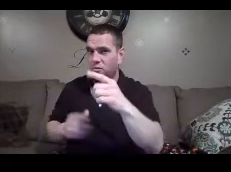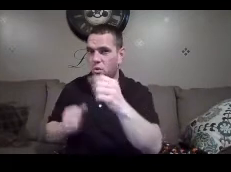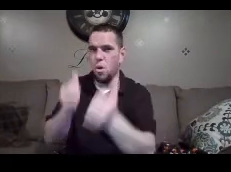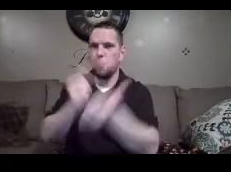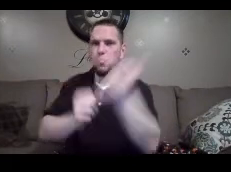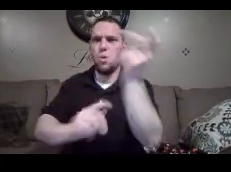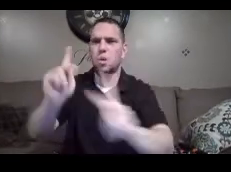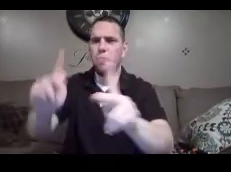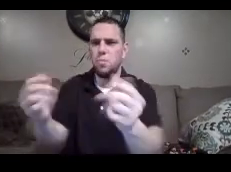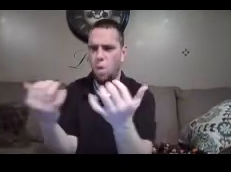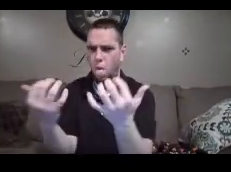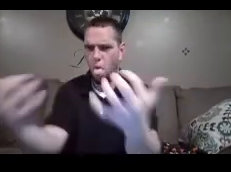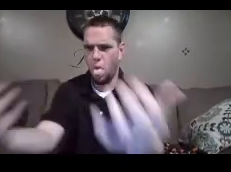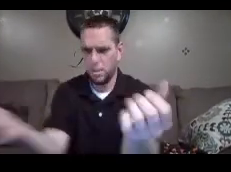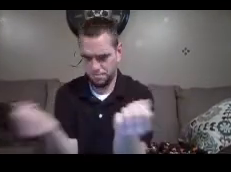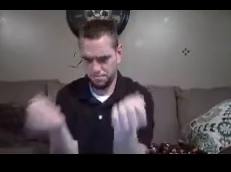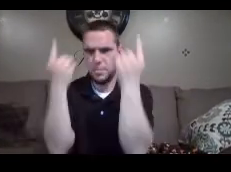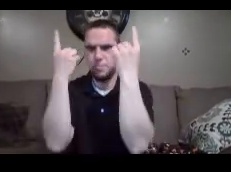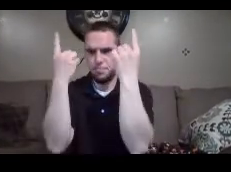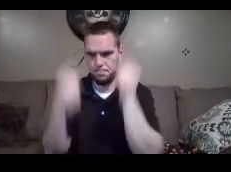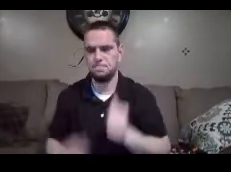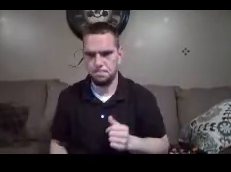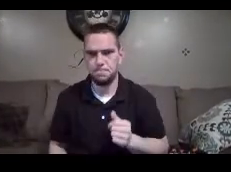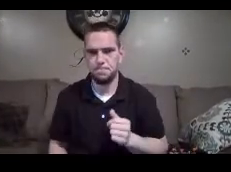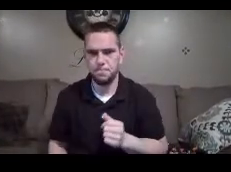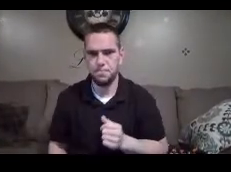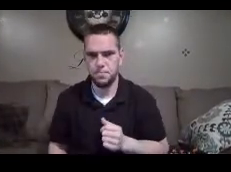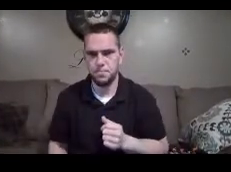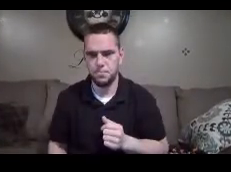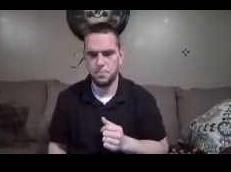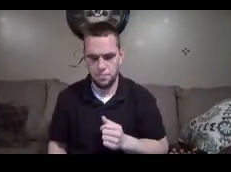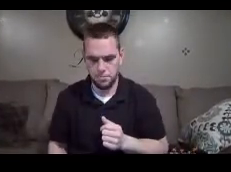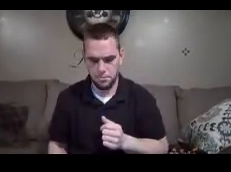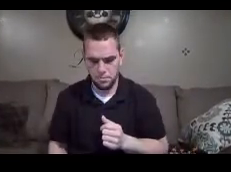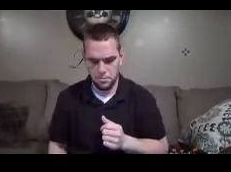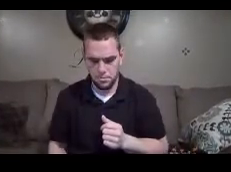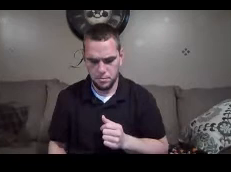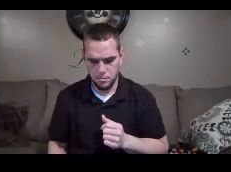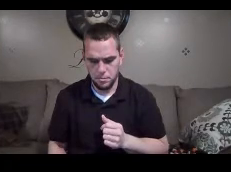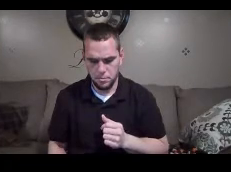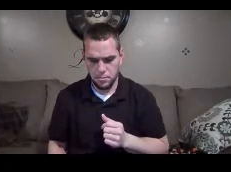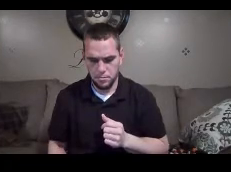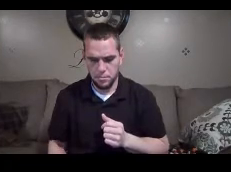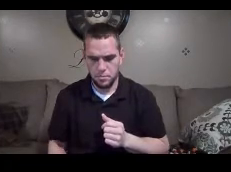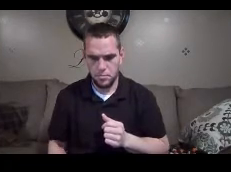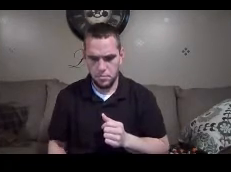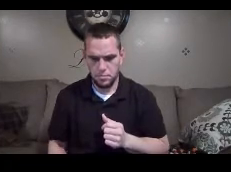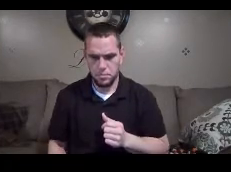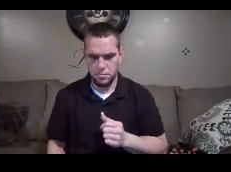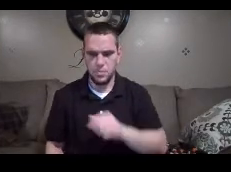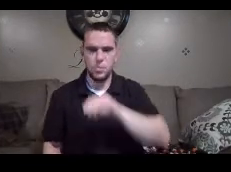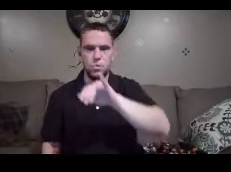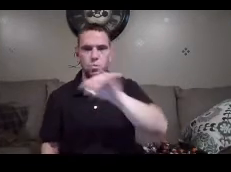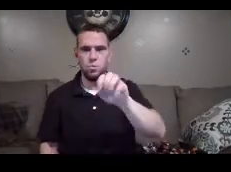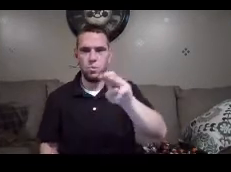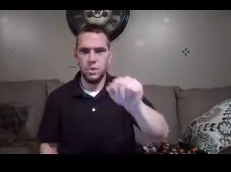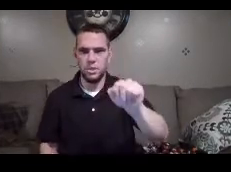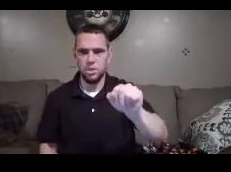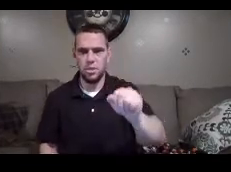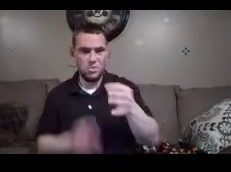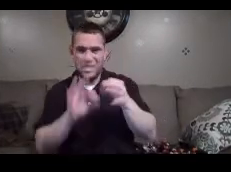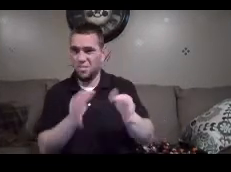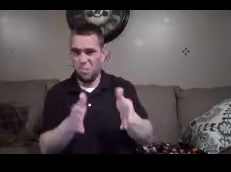possible. Thank you for that, Abby. I'll just add something real simple as well. Sometimes the request will just be to, can I get